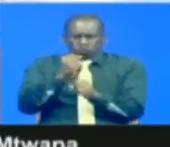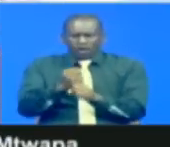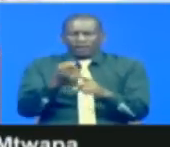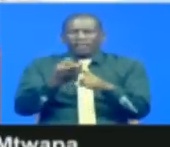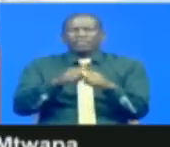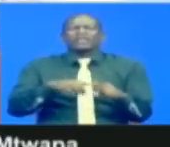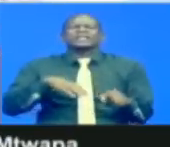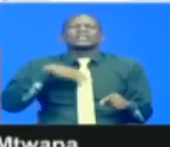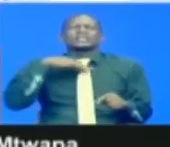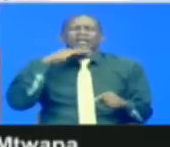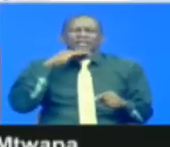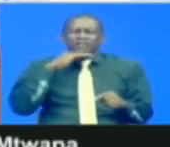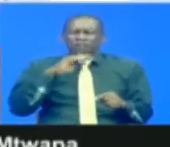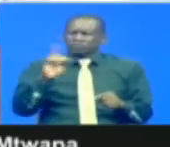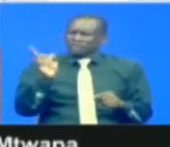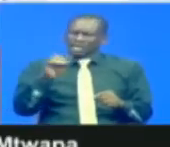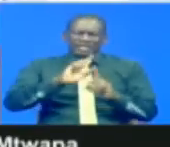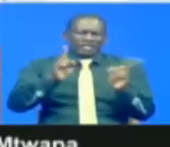return.